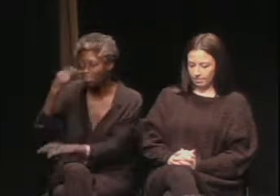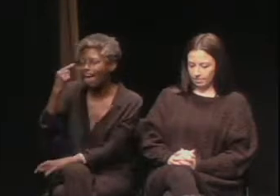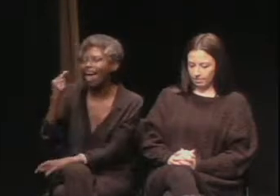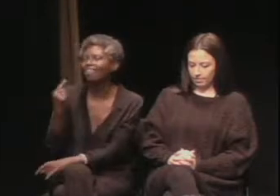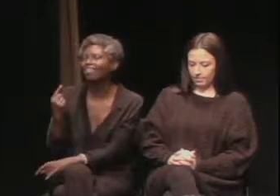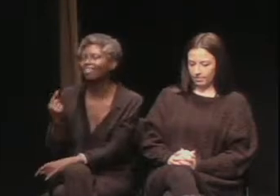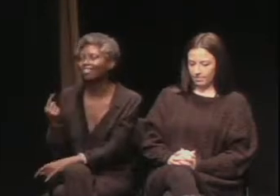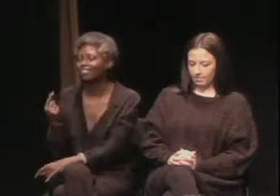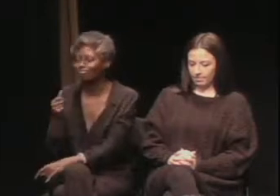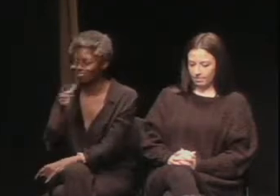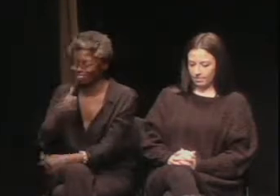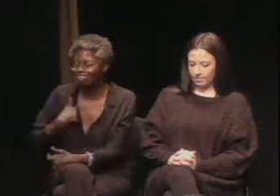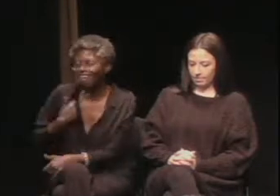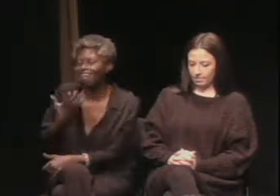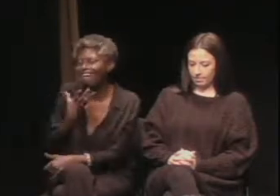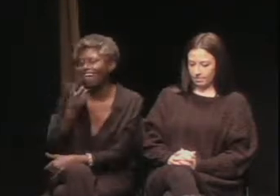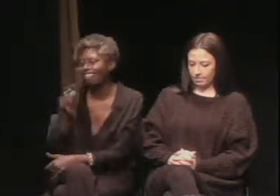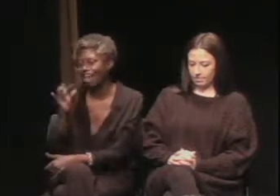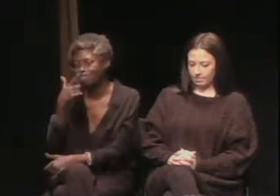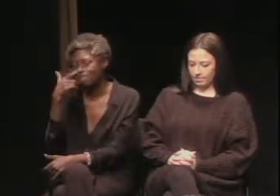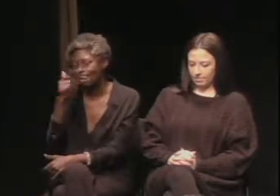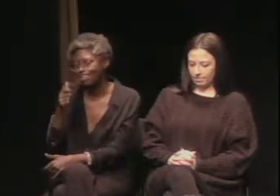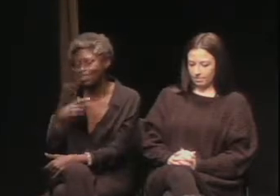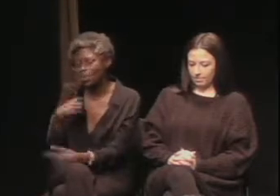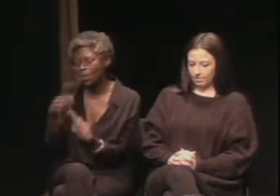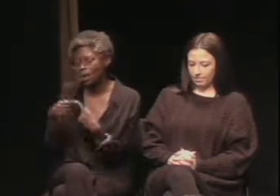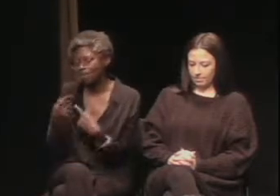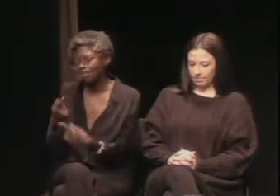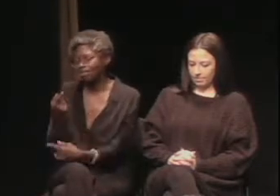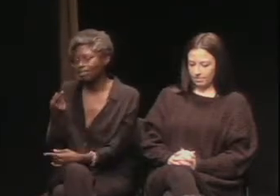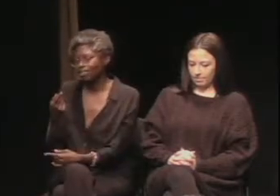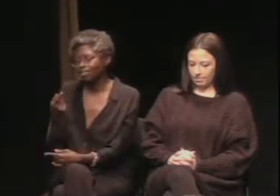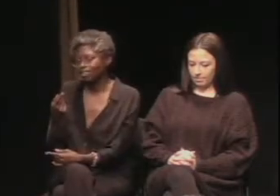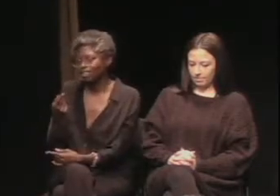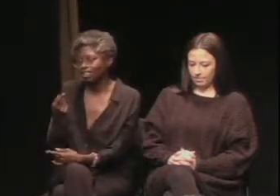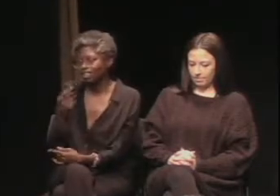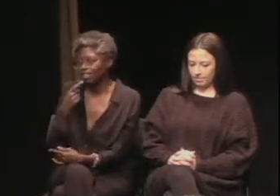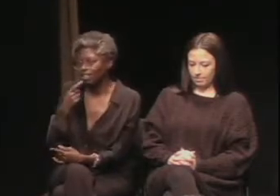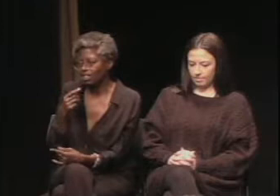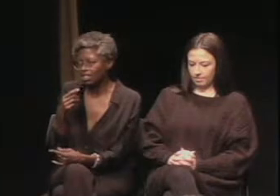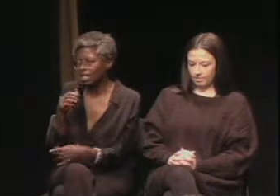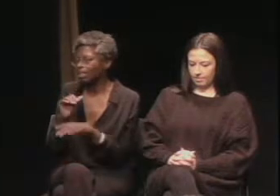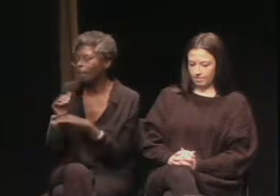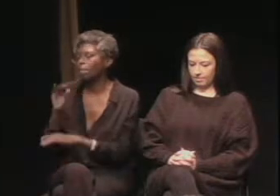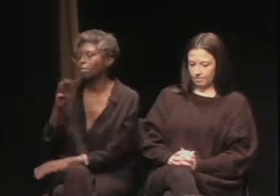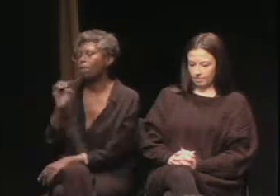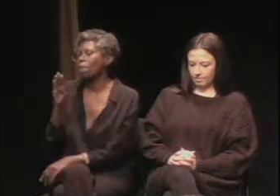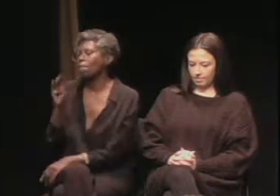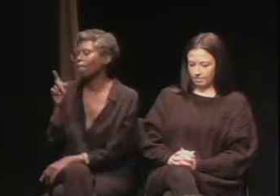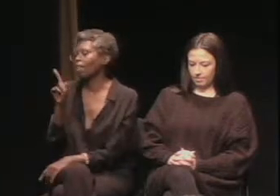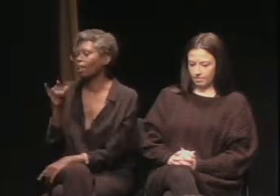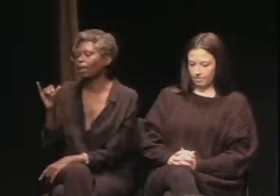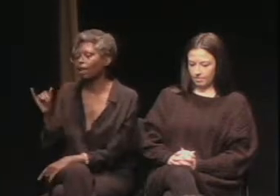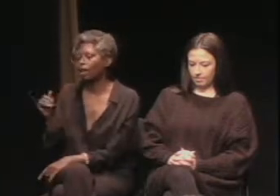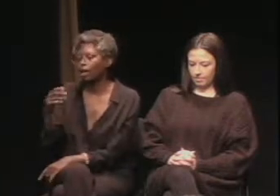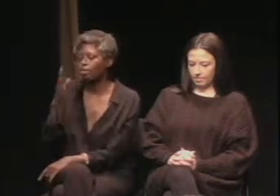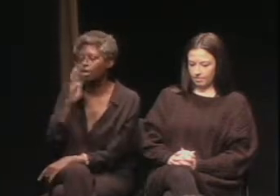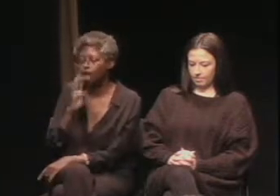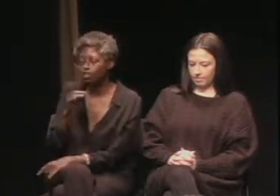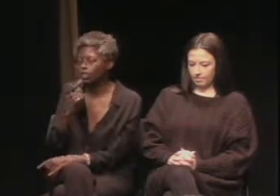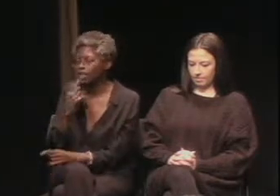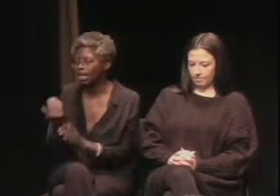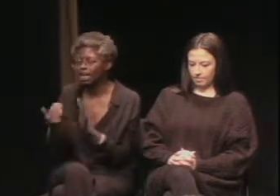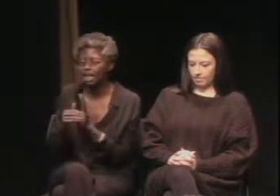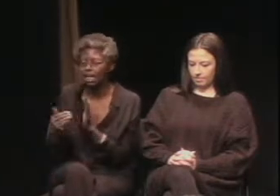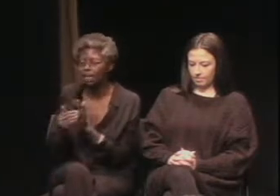in a way to me too, because when she would say in the night with Bo Willie Brown, mm-hmm. when she kept repeating, there was